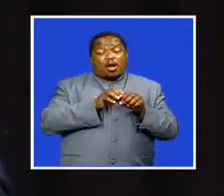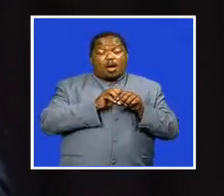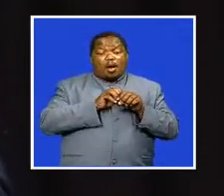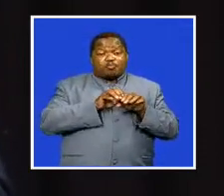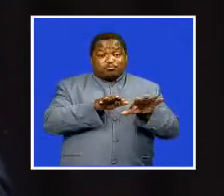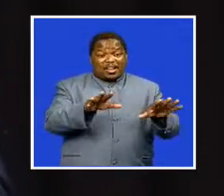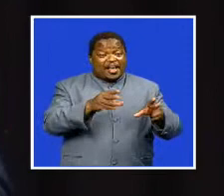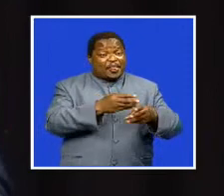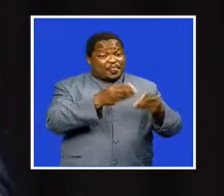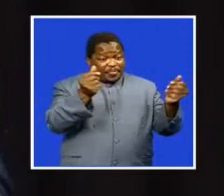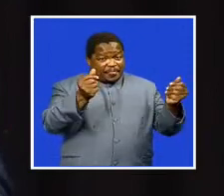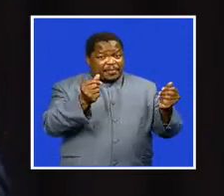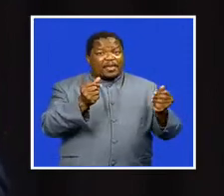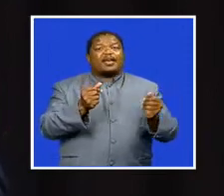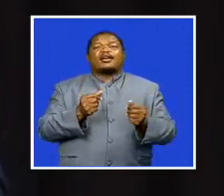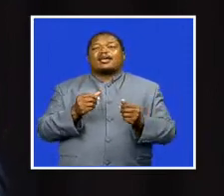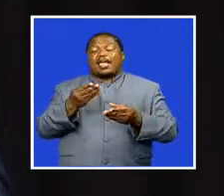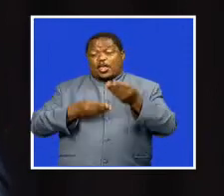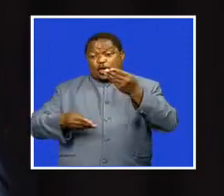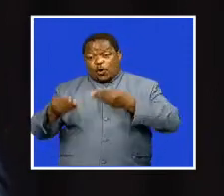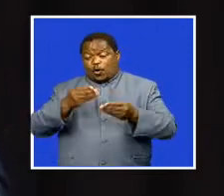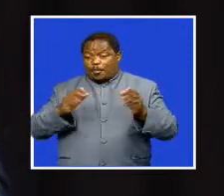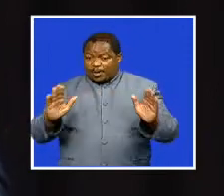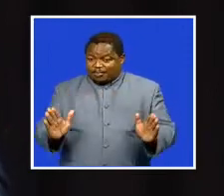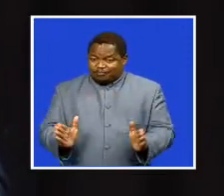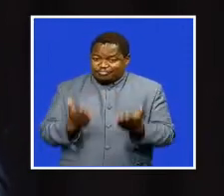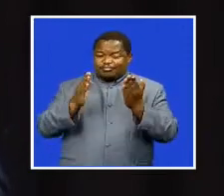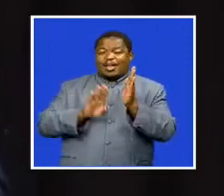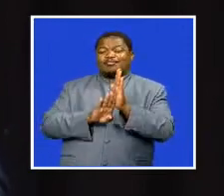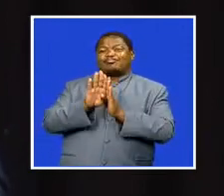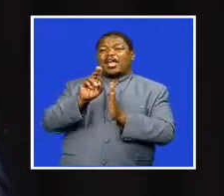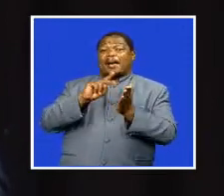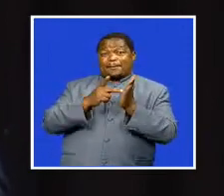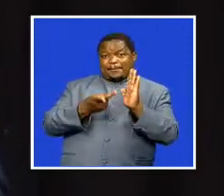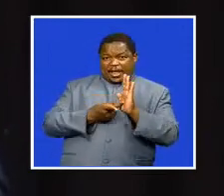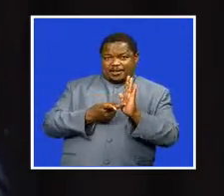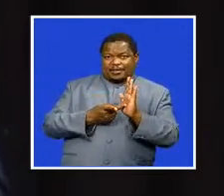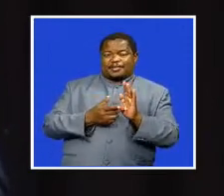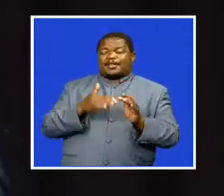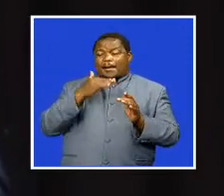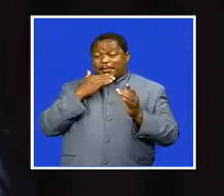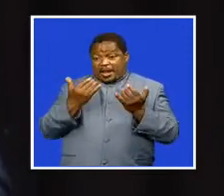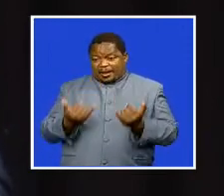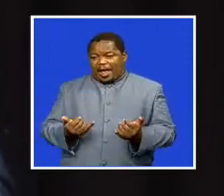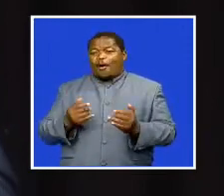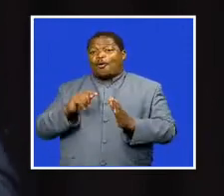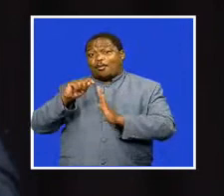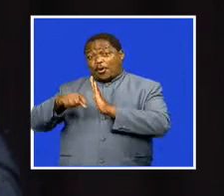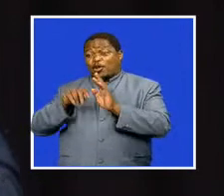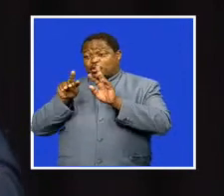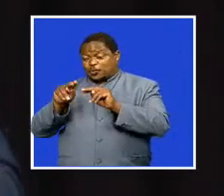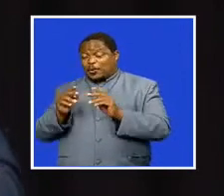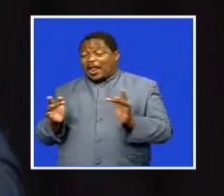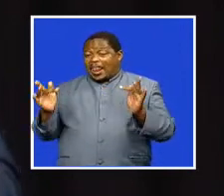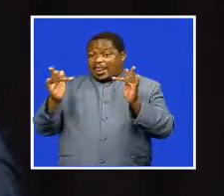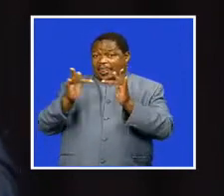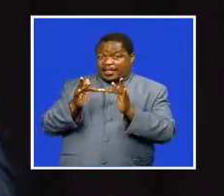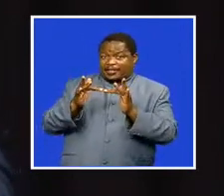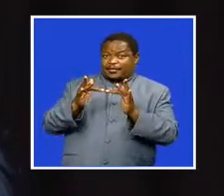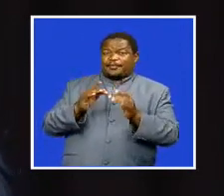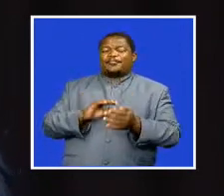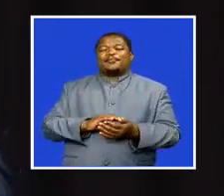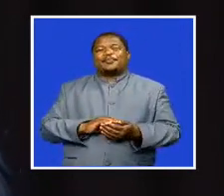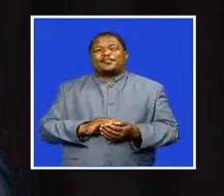year, which outlines plans to revive the economy in the midst and after the COVID-19